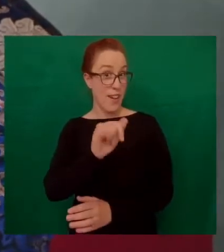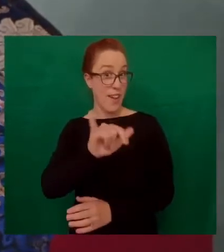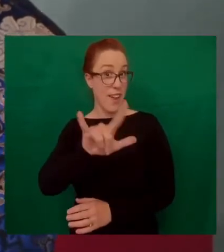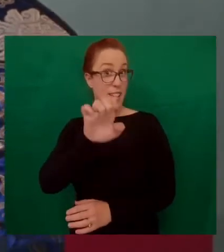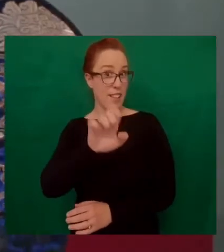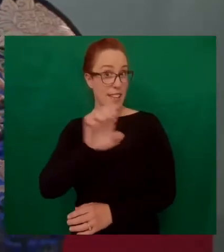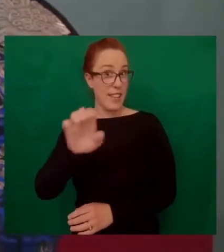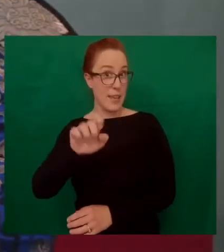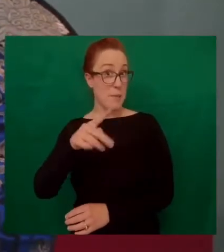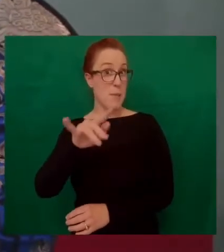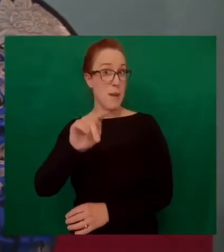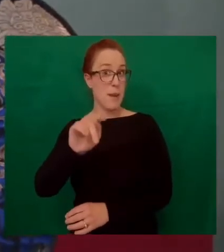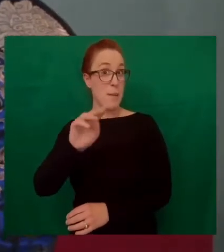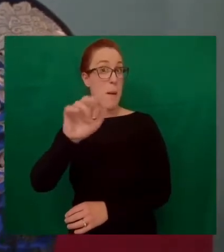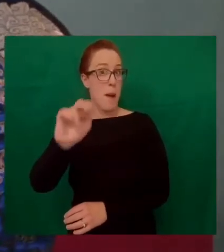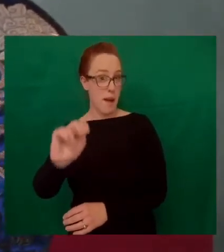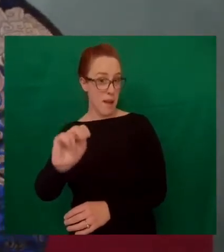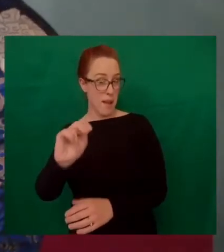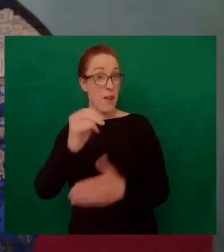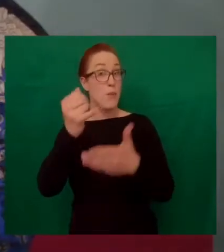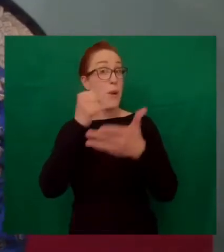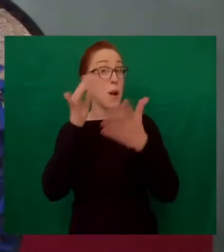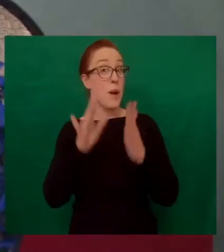Illustrated by Violet Tobacco.